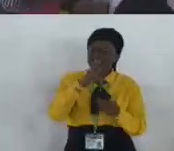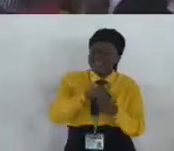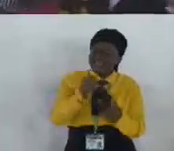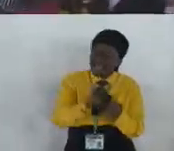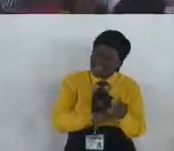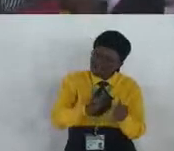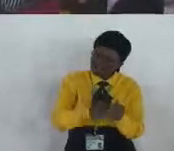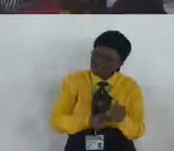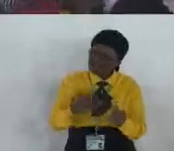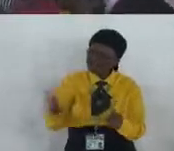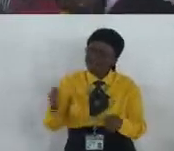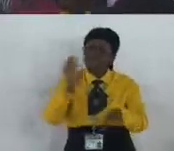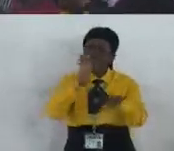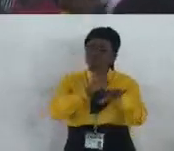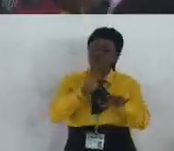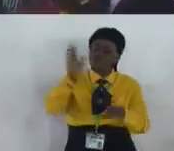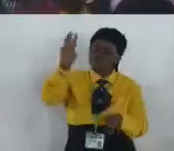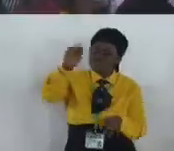Touch them tonight.